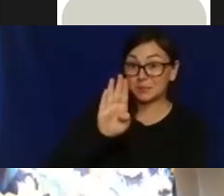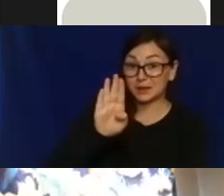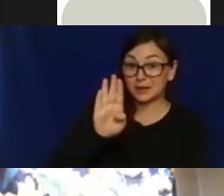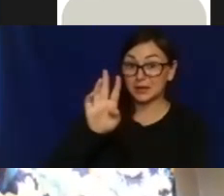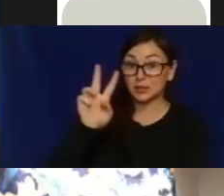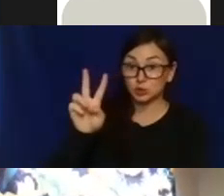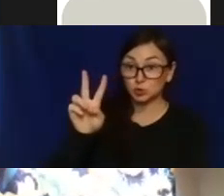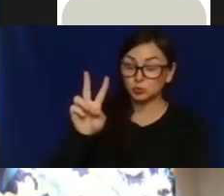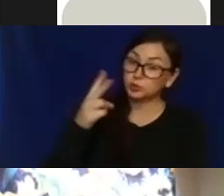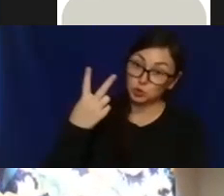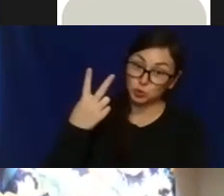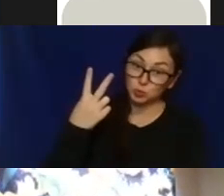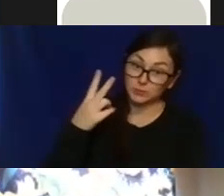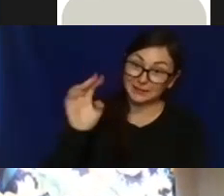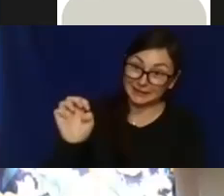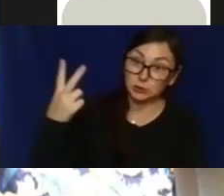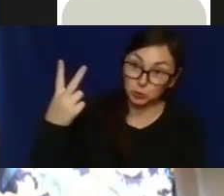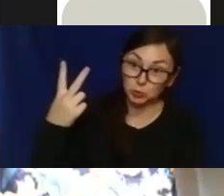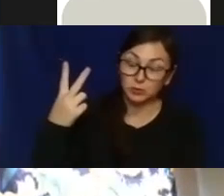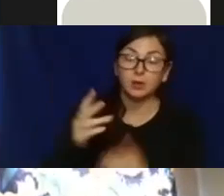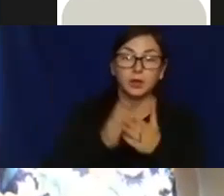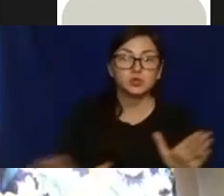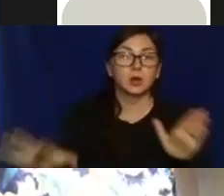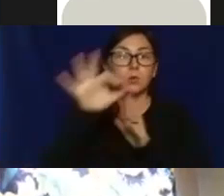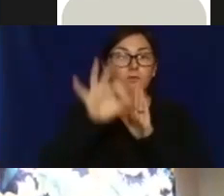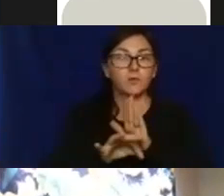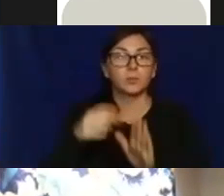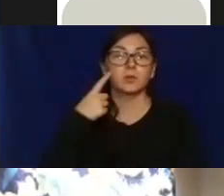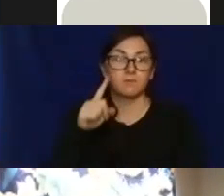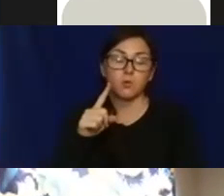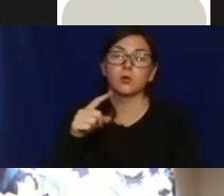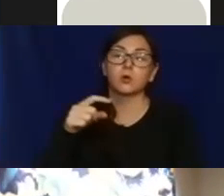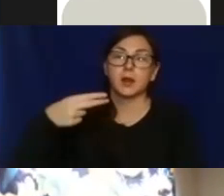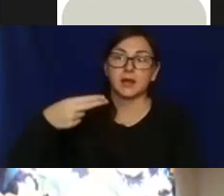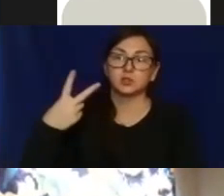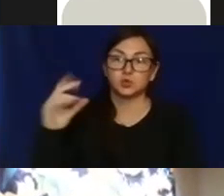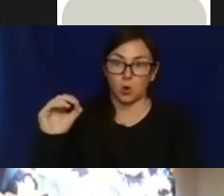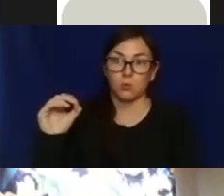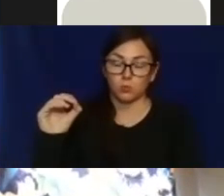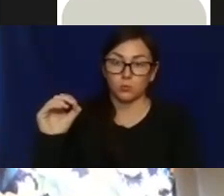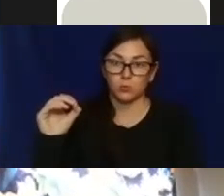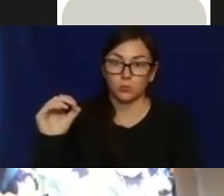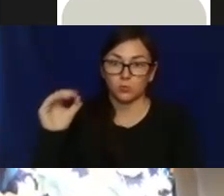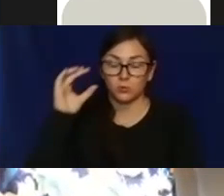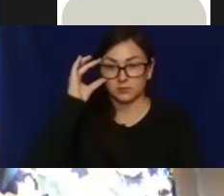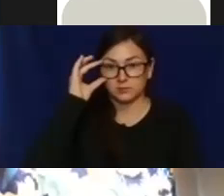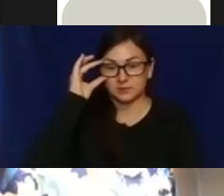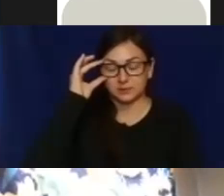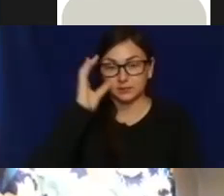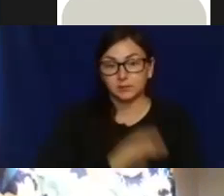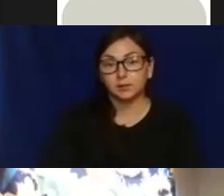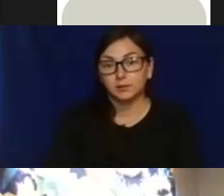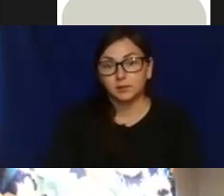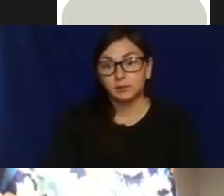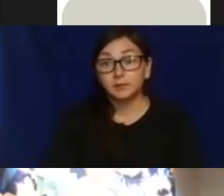for H2O. Once we know that, we go to the shapes table and look